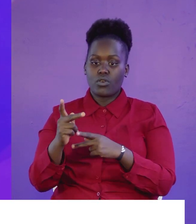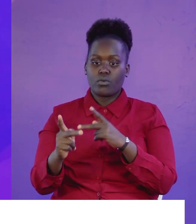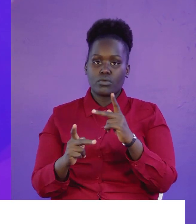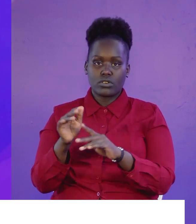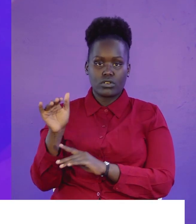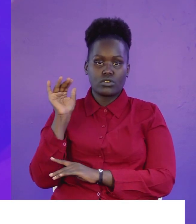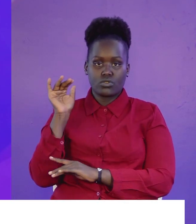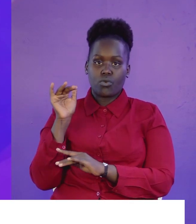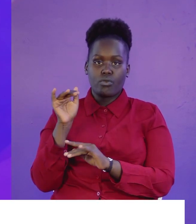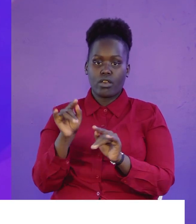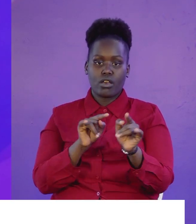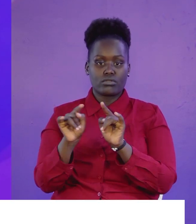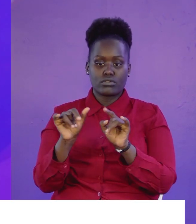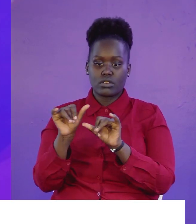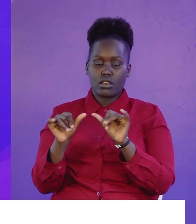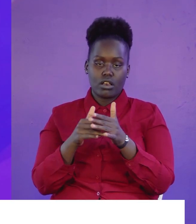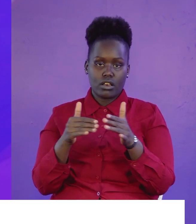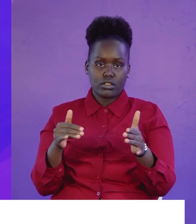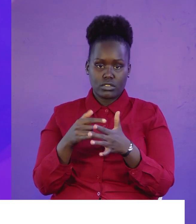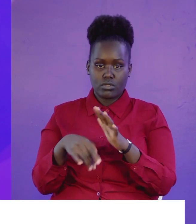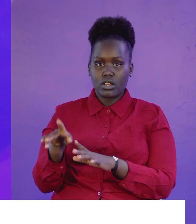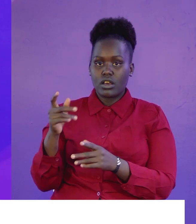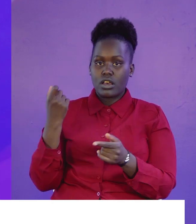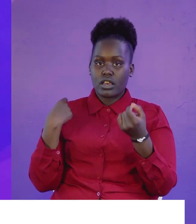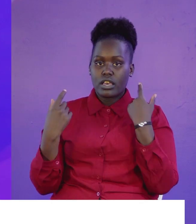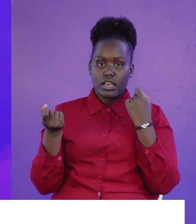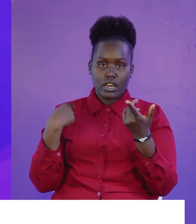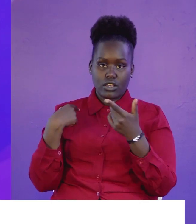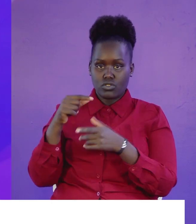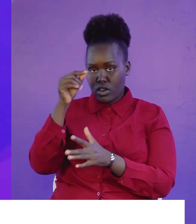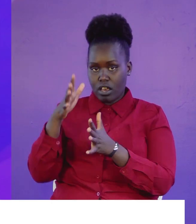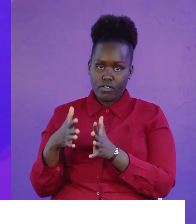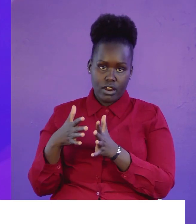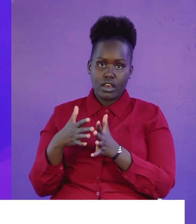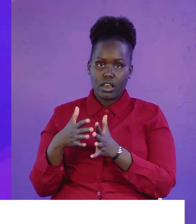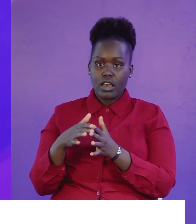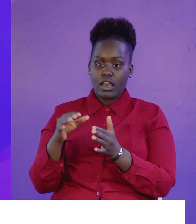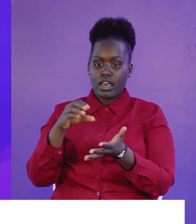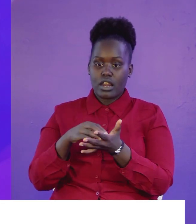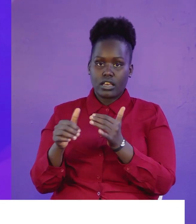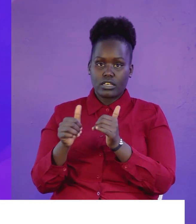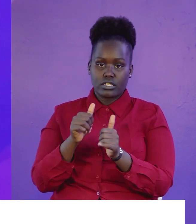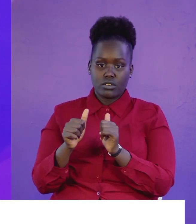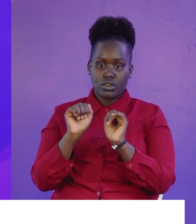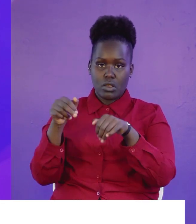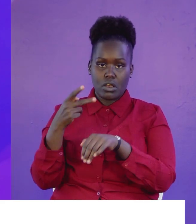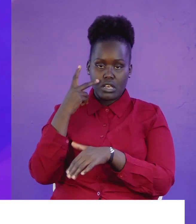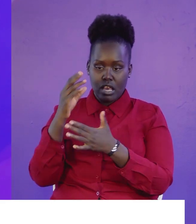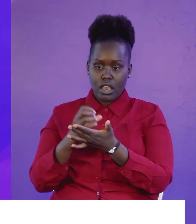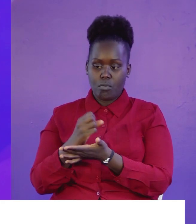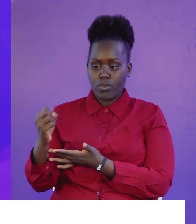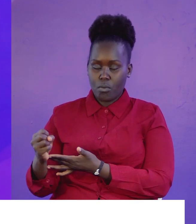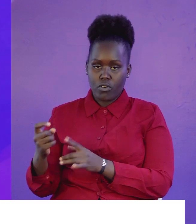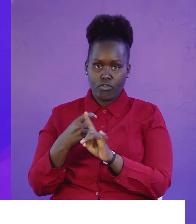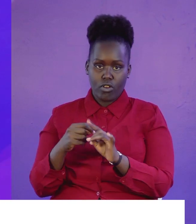hear allegations against Kericho Governor Erick Mutai in a case that could see him removed from